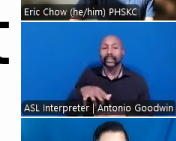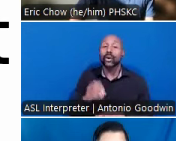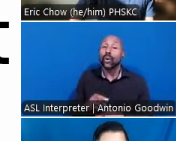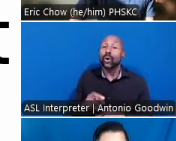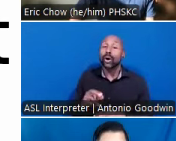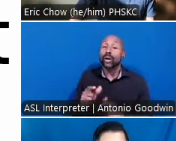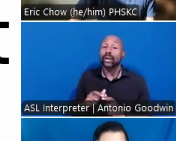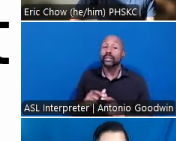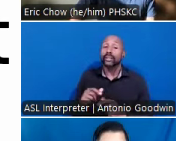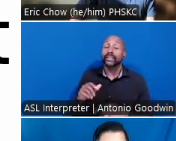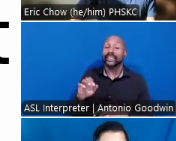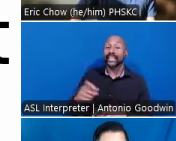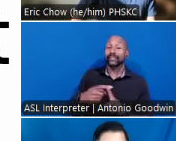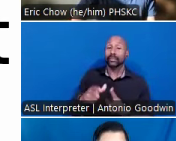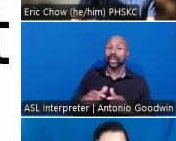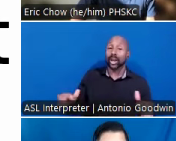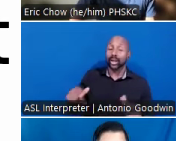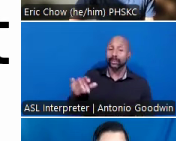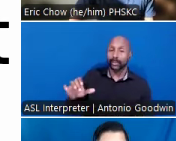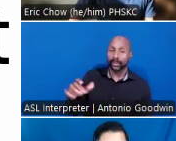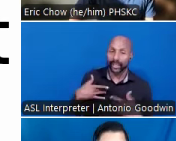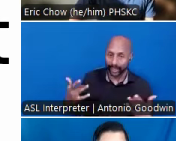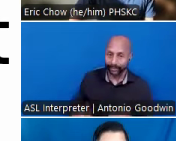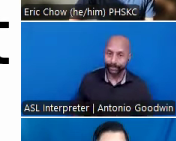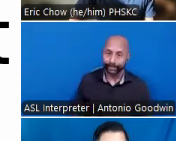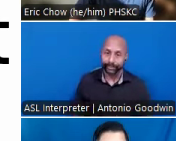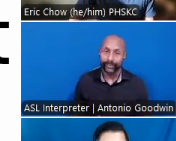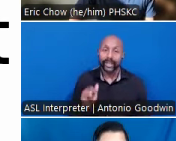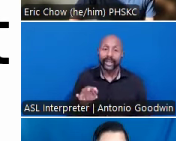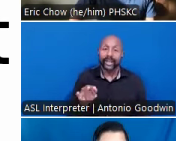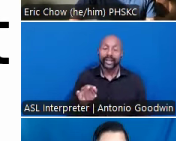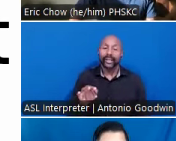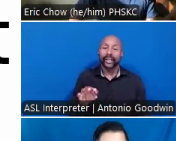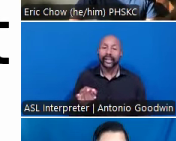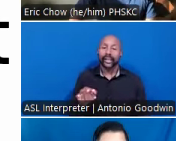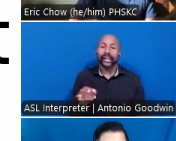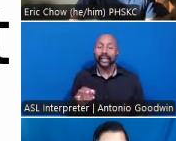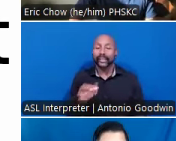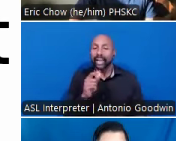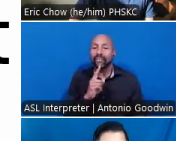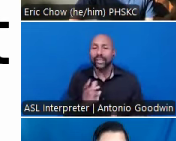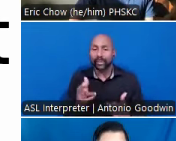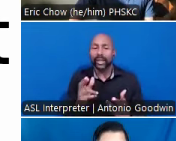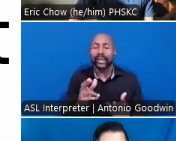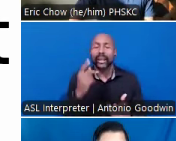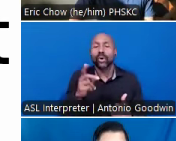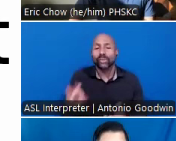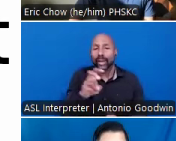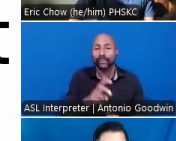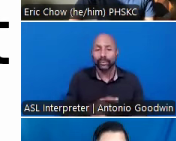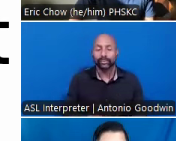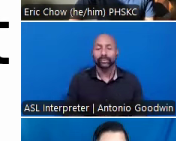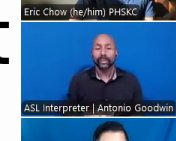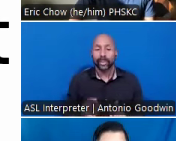you do not require the vaccine. But for those people who are high risk, it is important to note that the